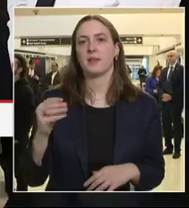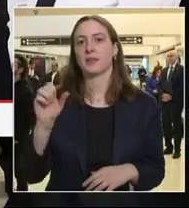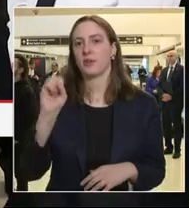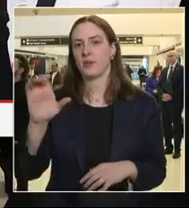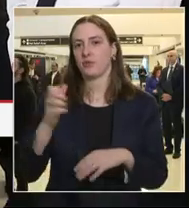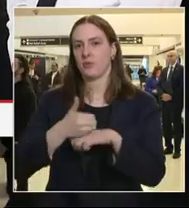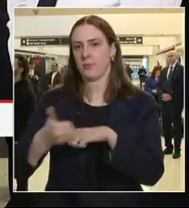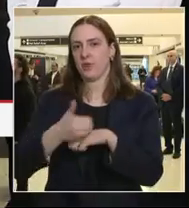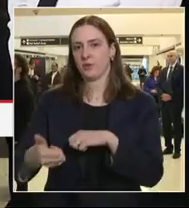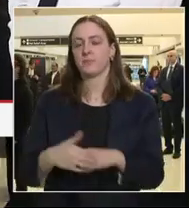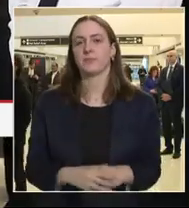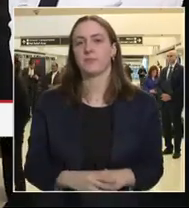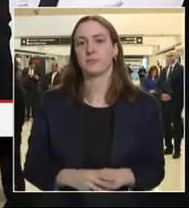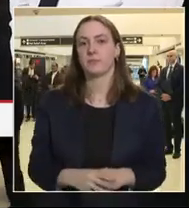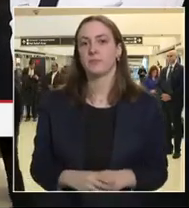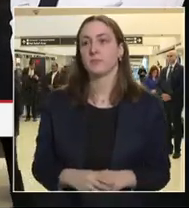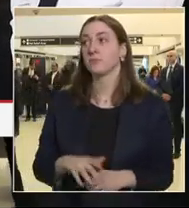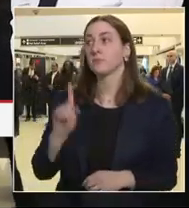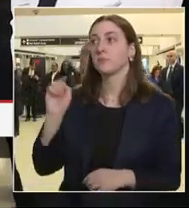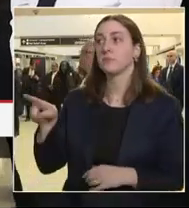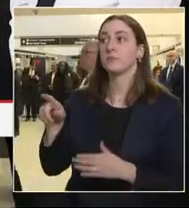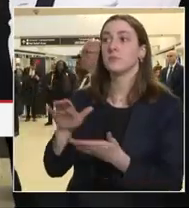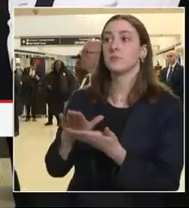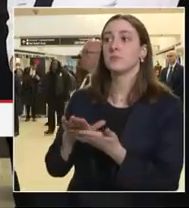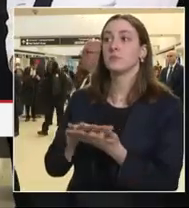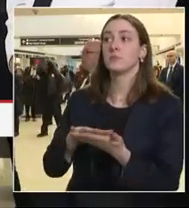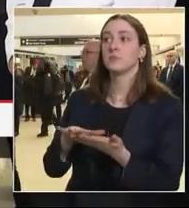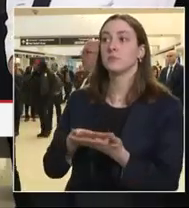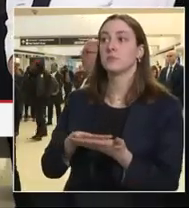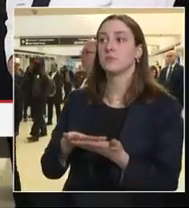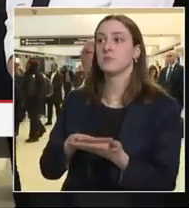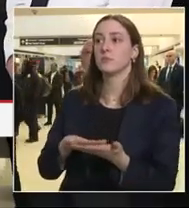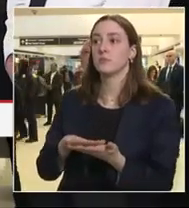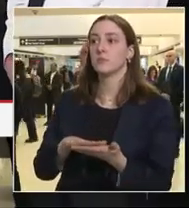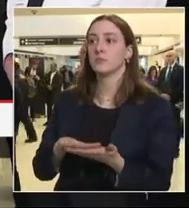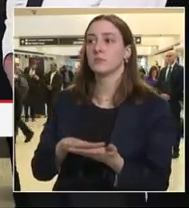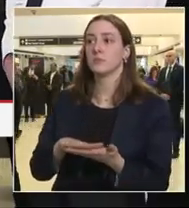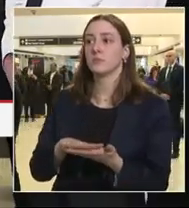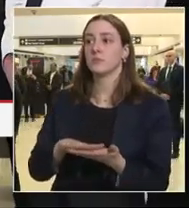questions over here. 1, 2, 3, 4.